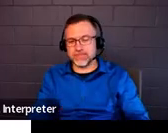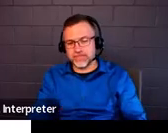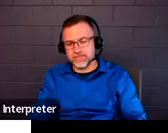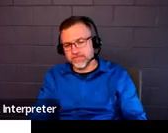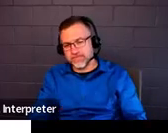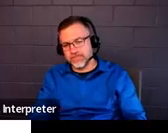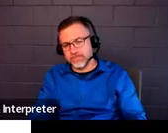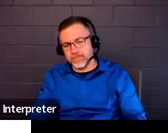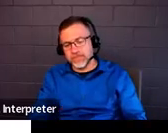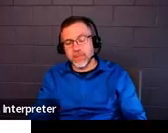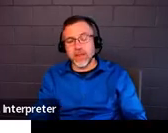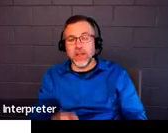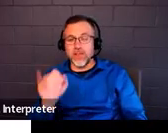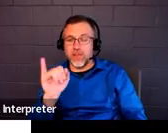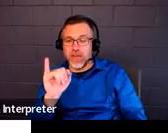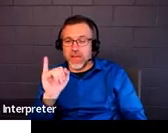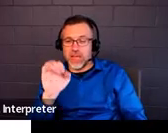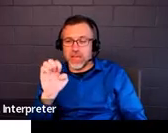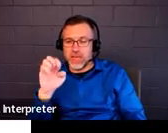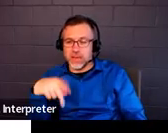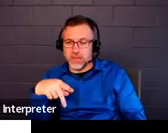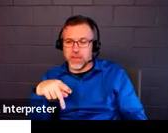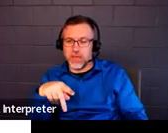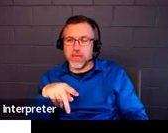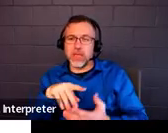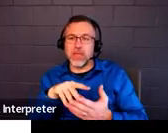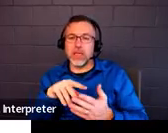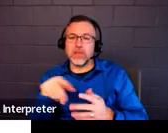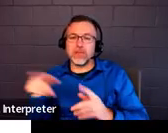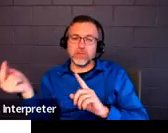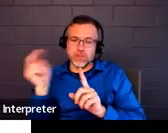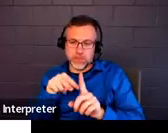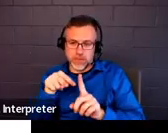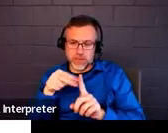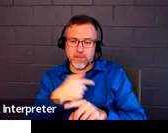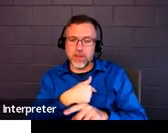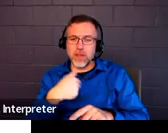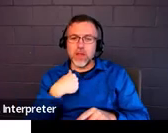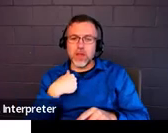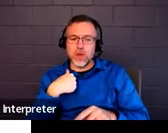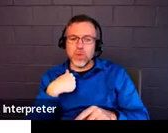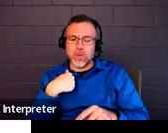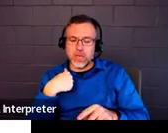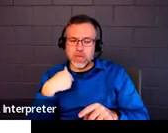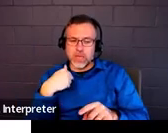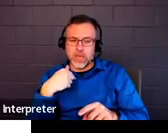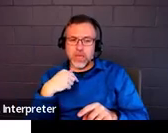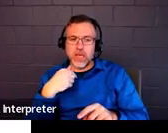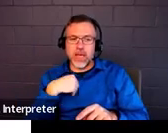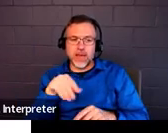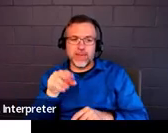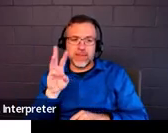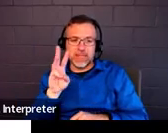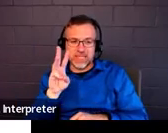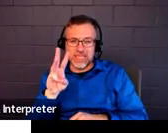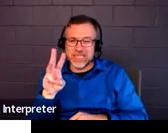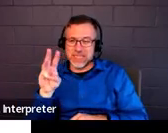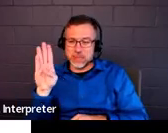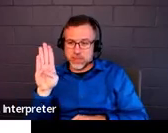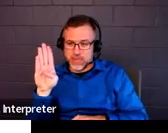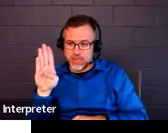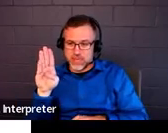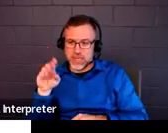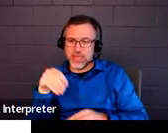From an IEP standpoint, we look for compliance in 6B of the IEP